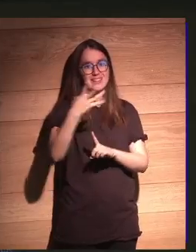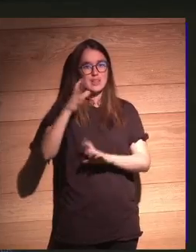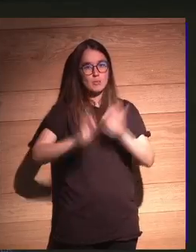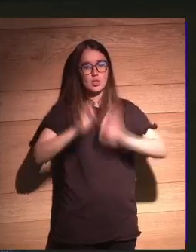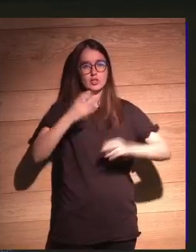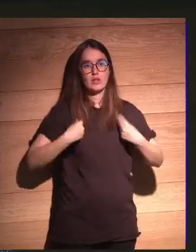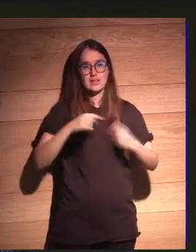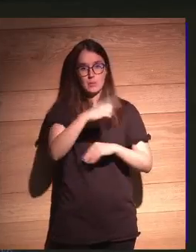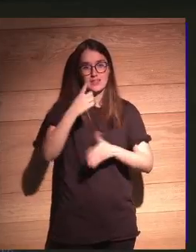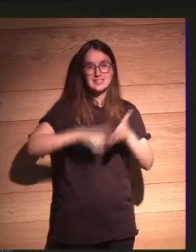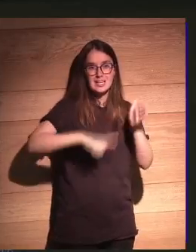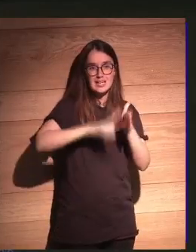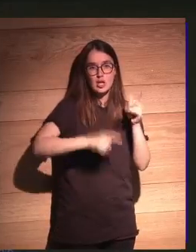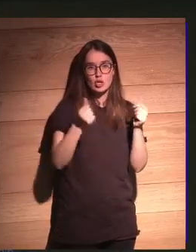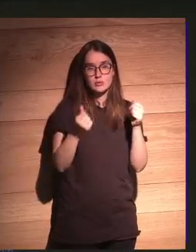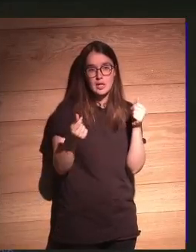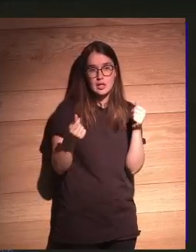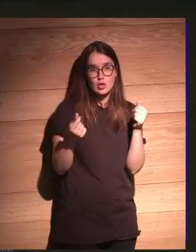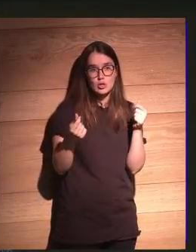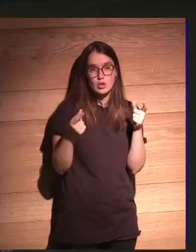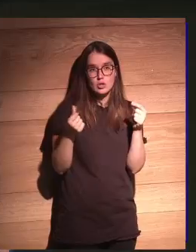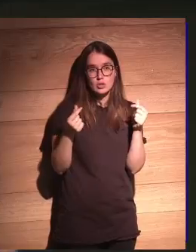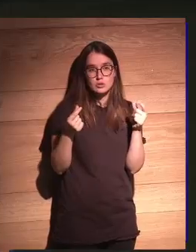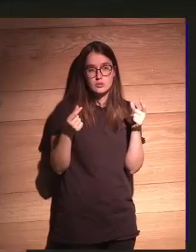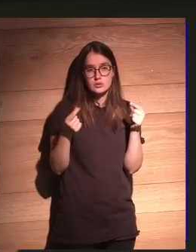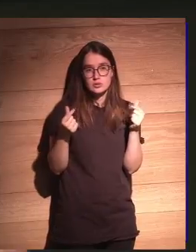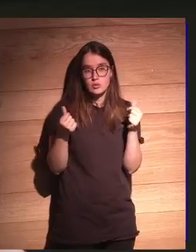only 25% of housing have